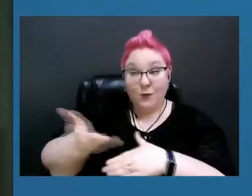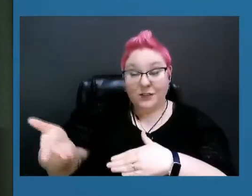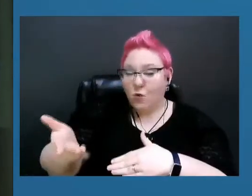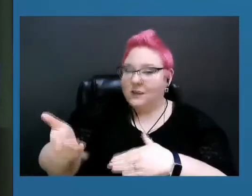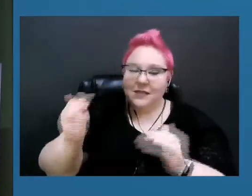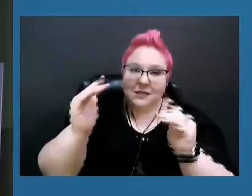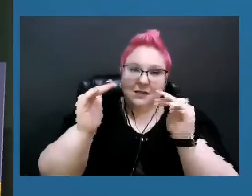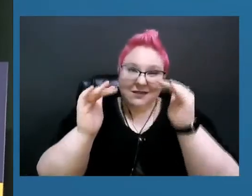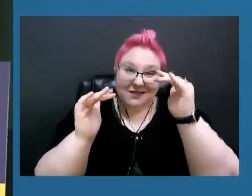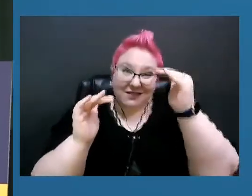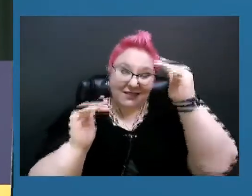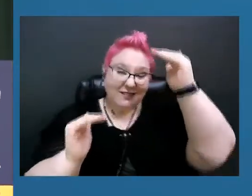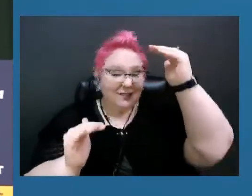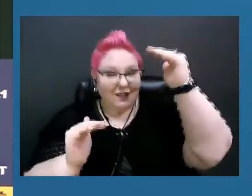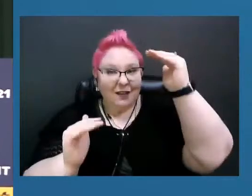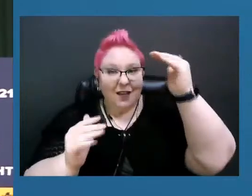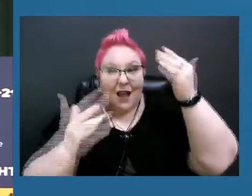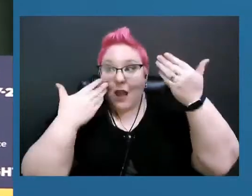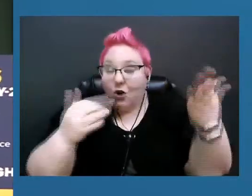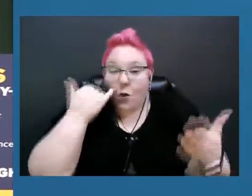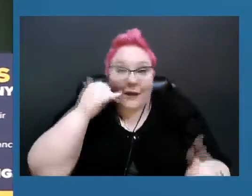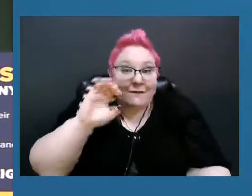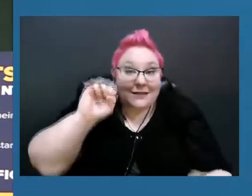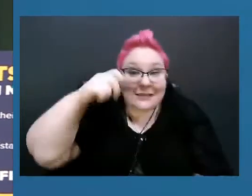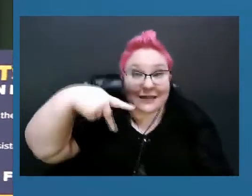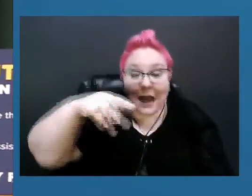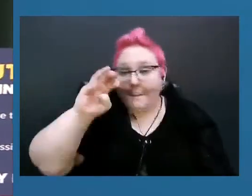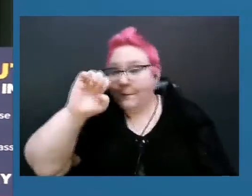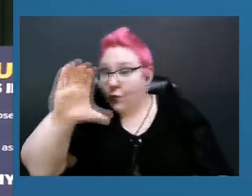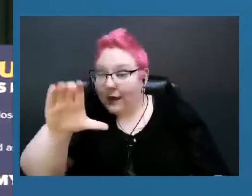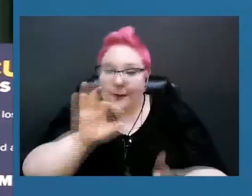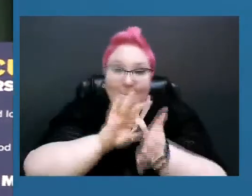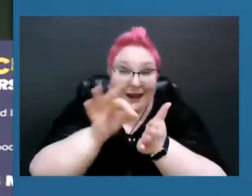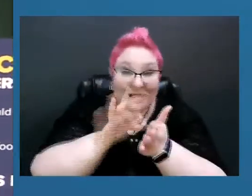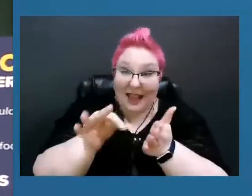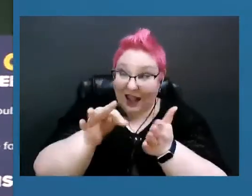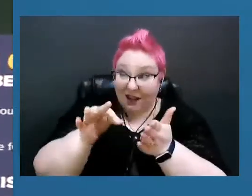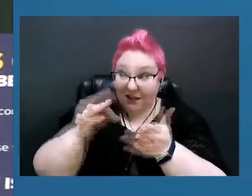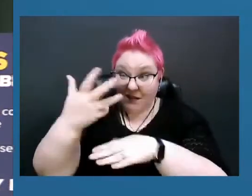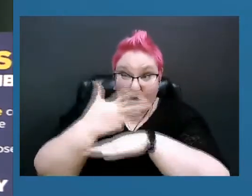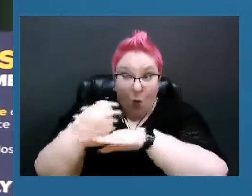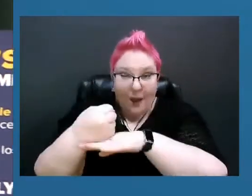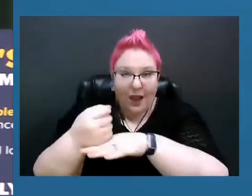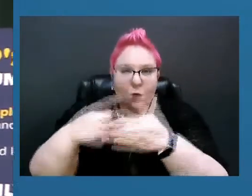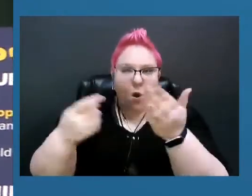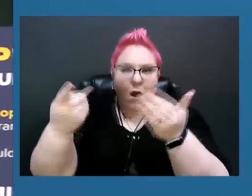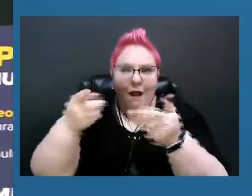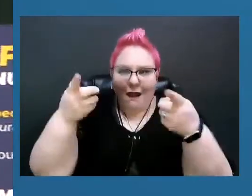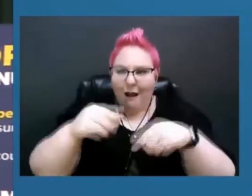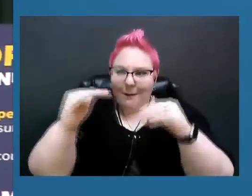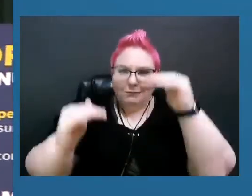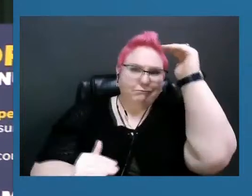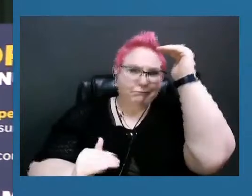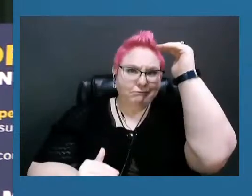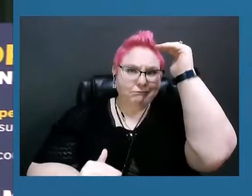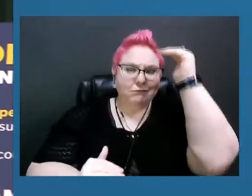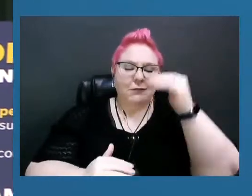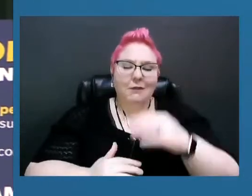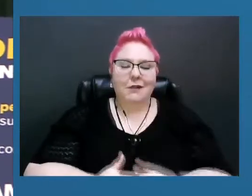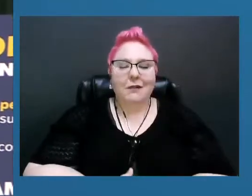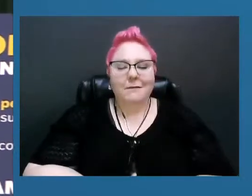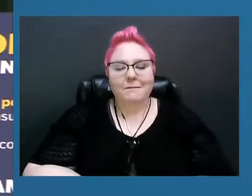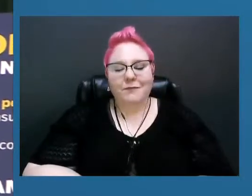this is going to look like if resources like SNAP and WIC Medicaid go away. In 2024, our agency distributed